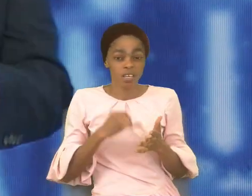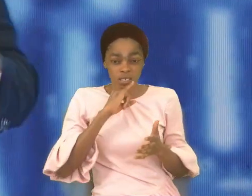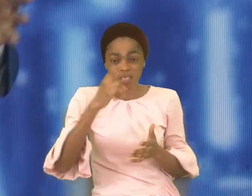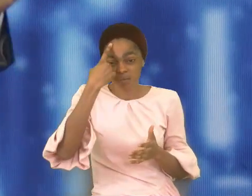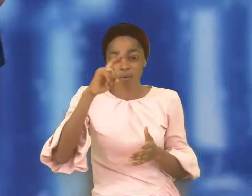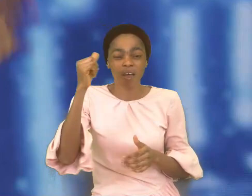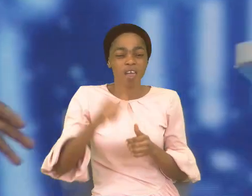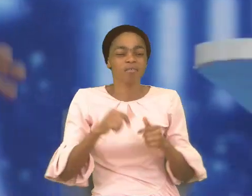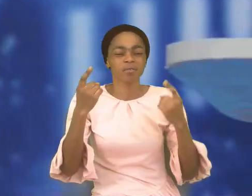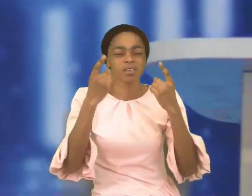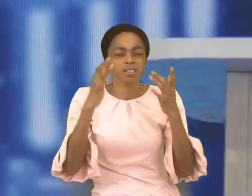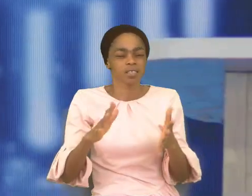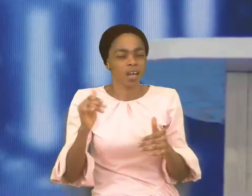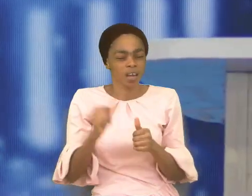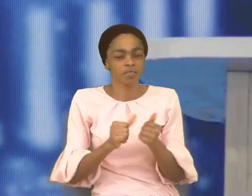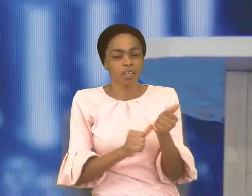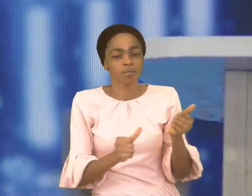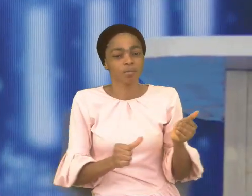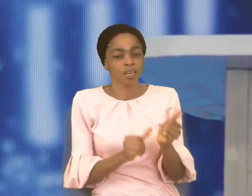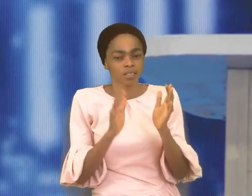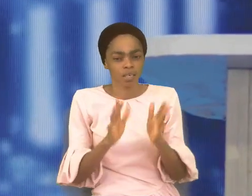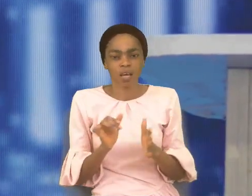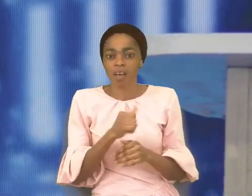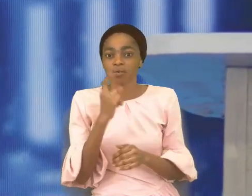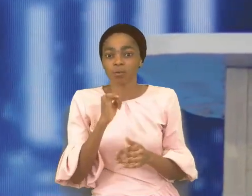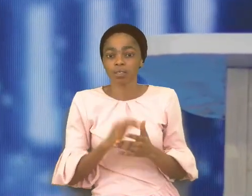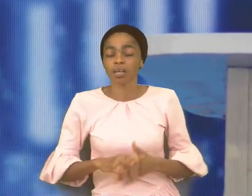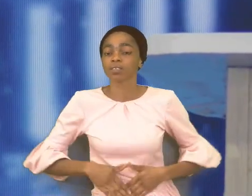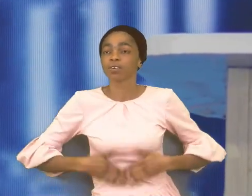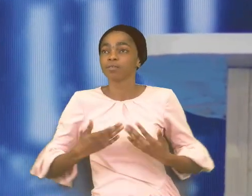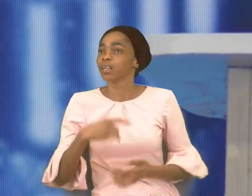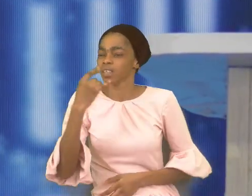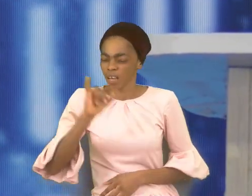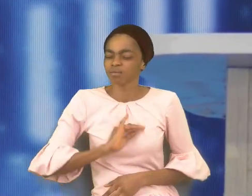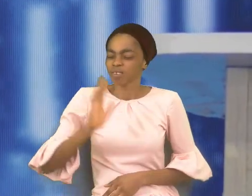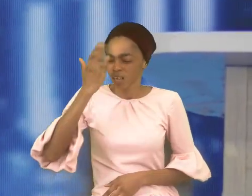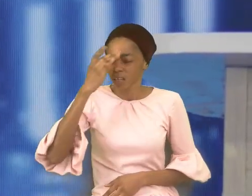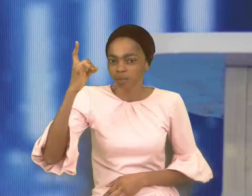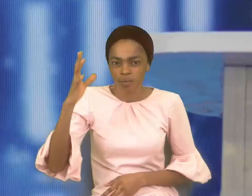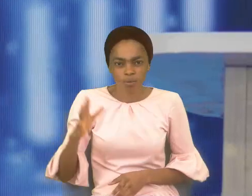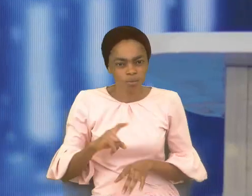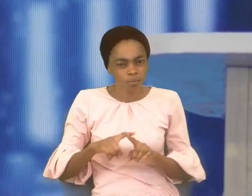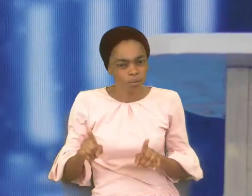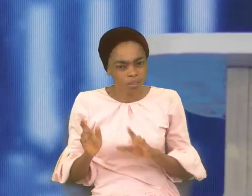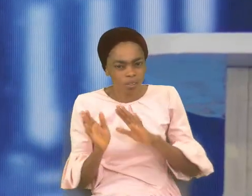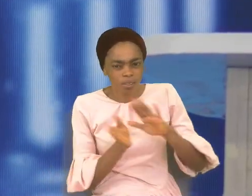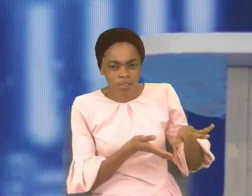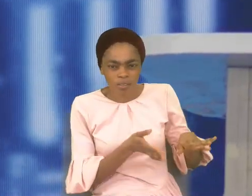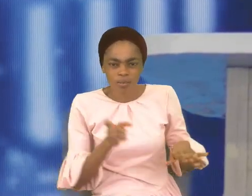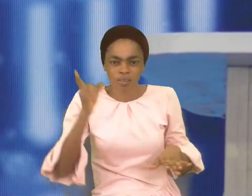and yet the seat as God, the center of attraction, and the